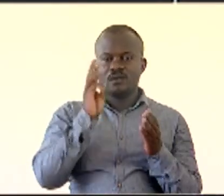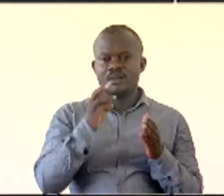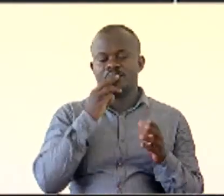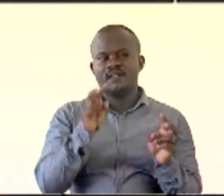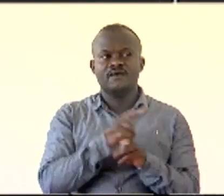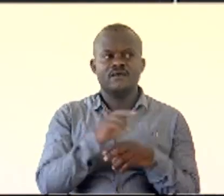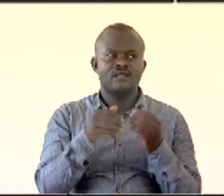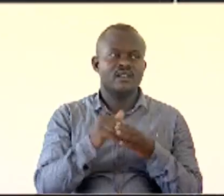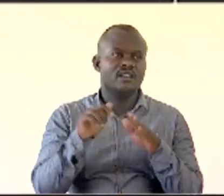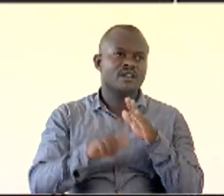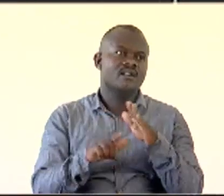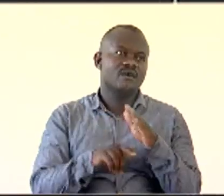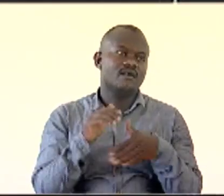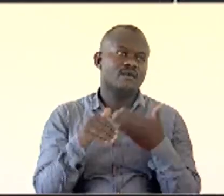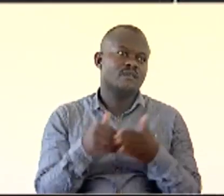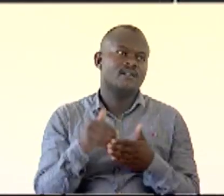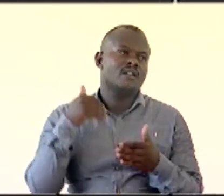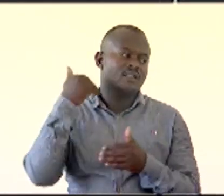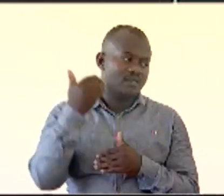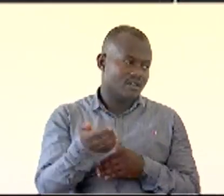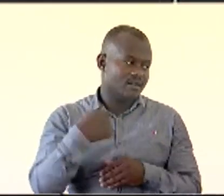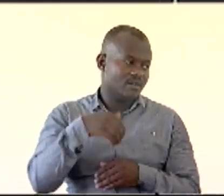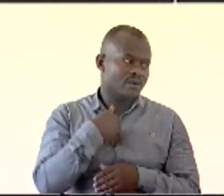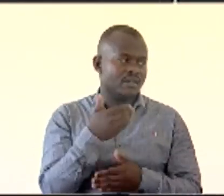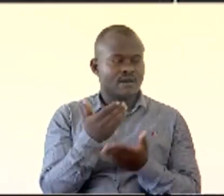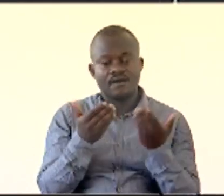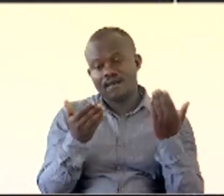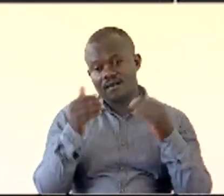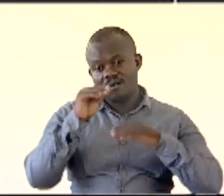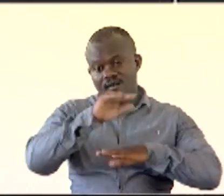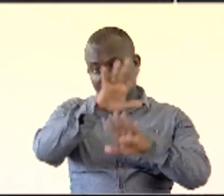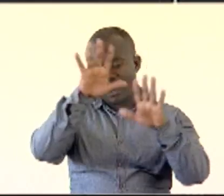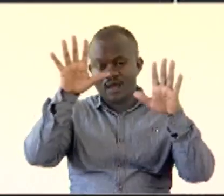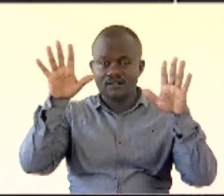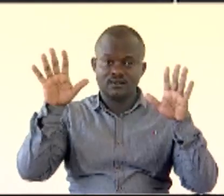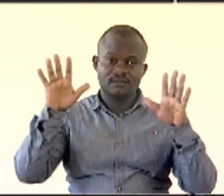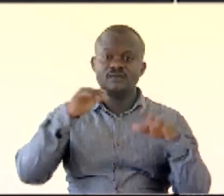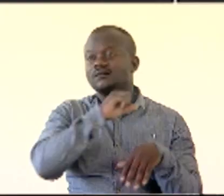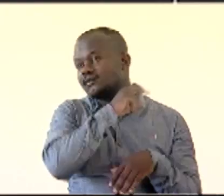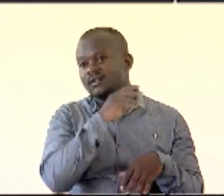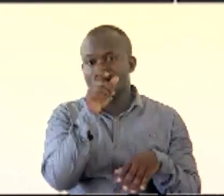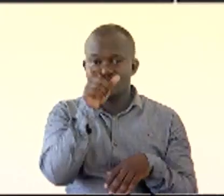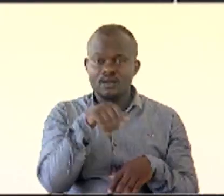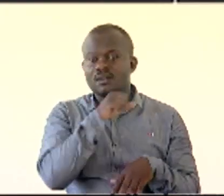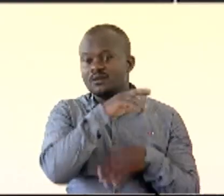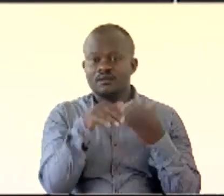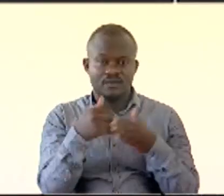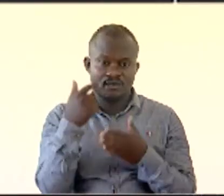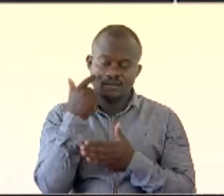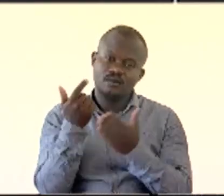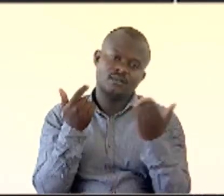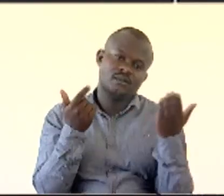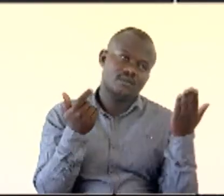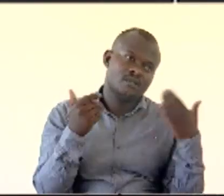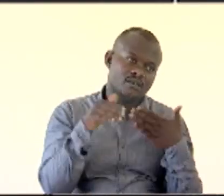very low. Then we have light pollution. Humans produce excessive amount